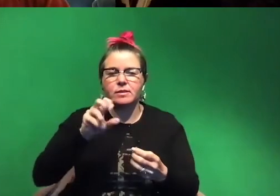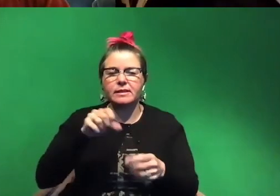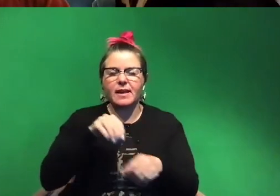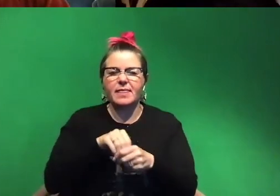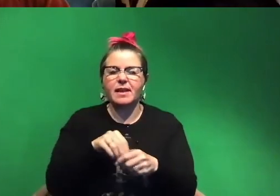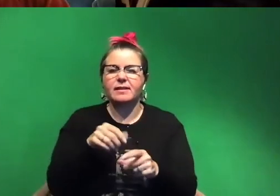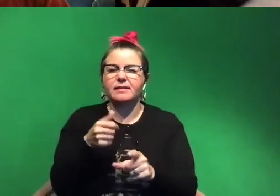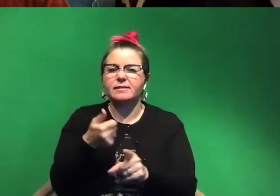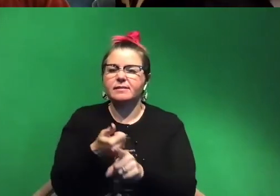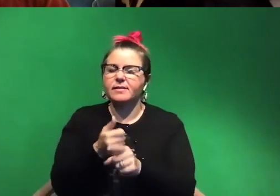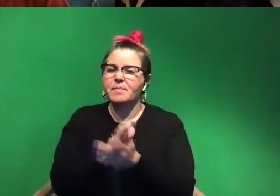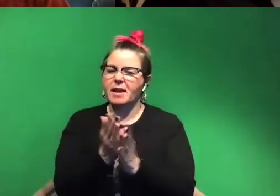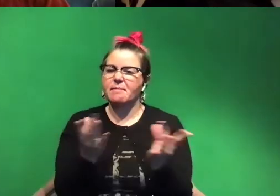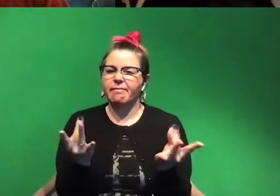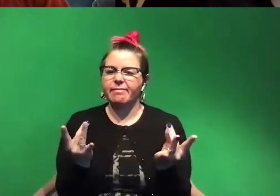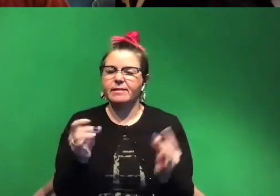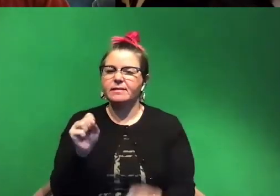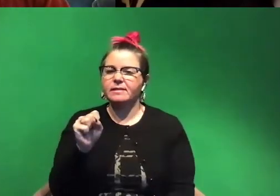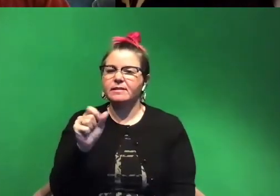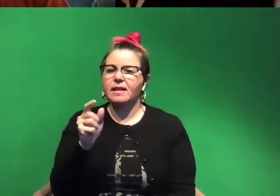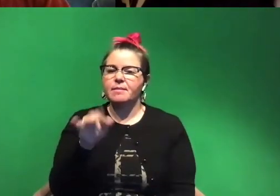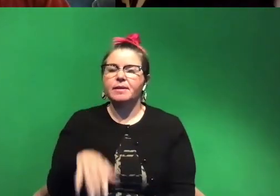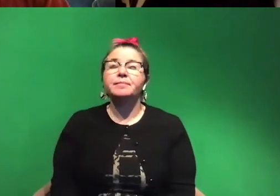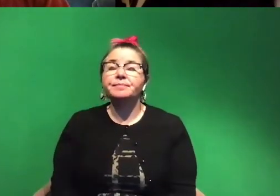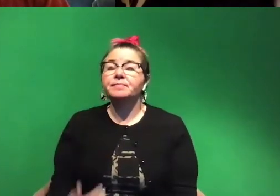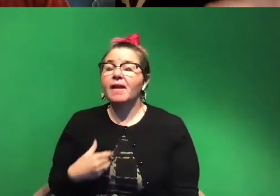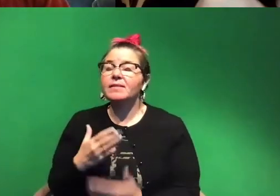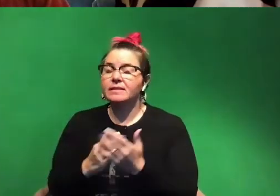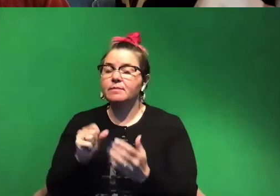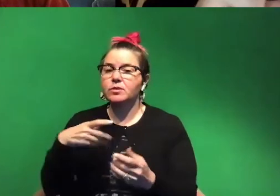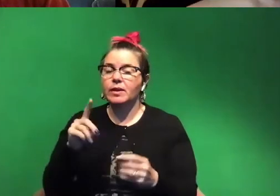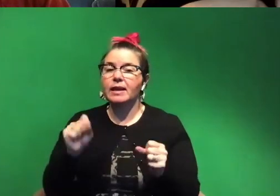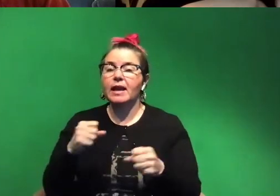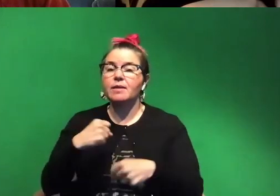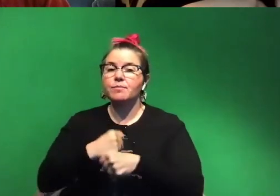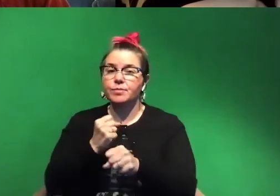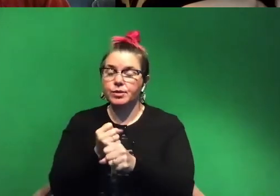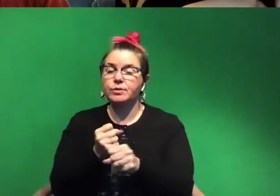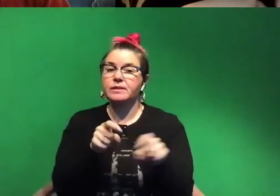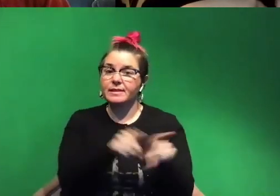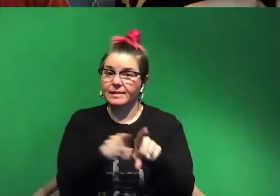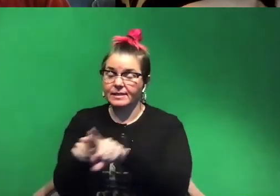pretty slimy for sure. Yeah. So there are some squid which can produce comparable amounts of slime to hagfish.